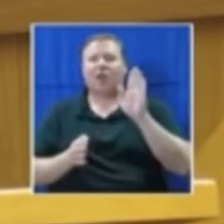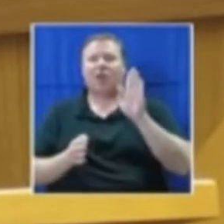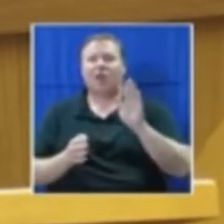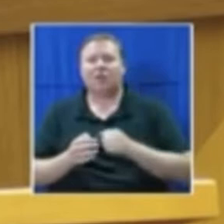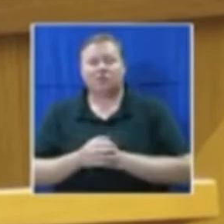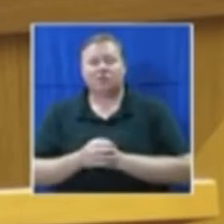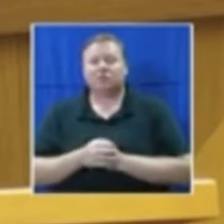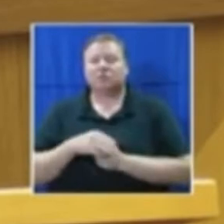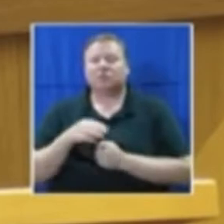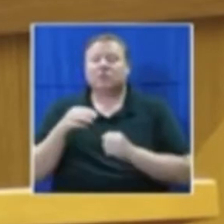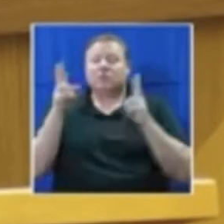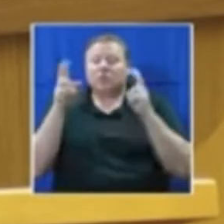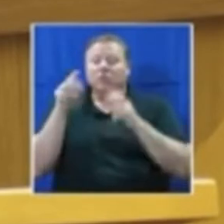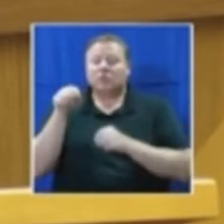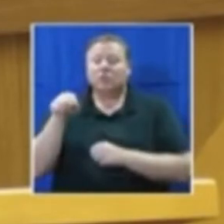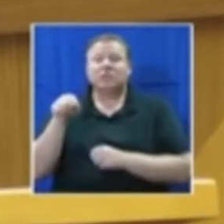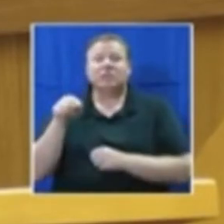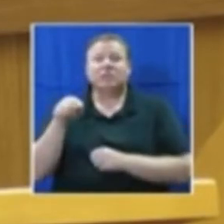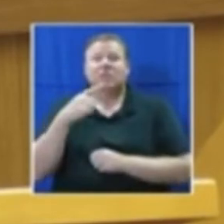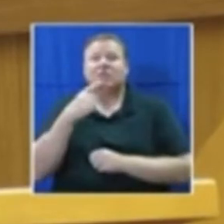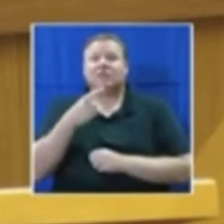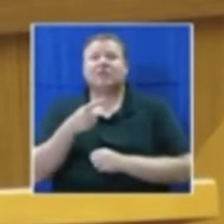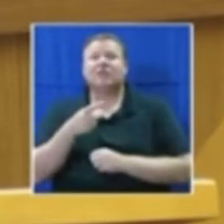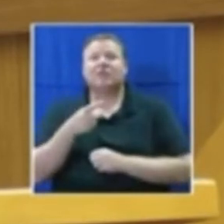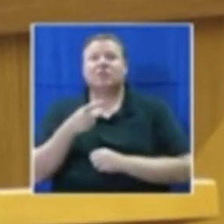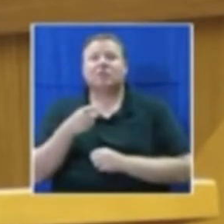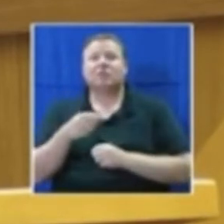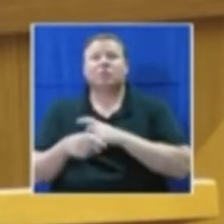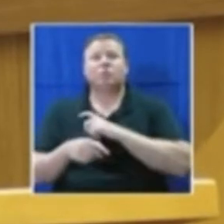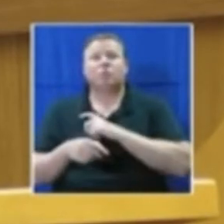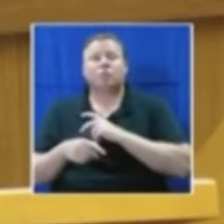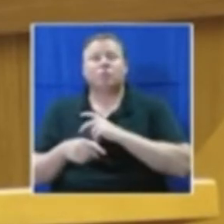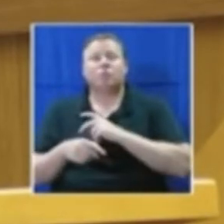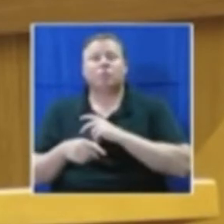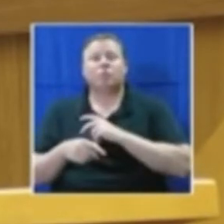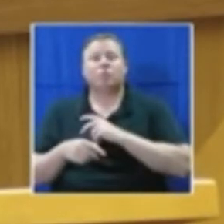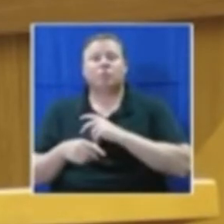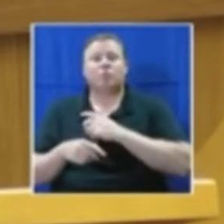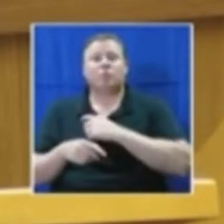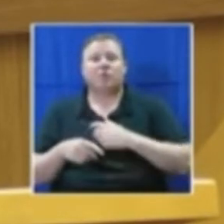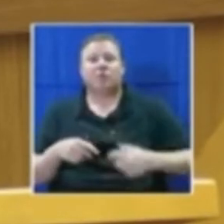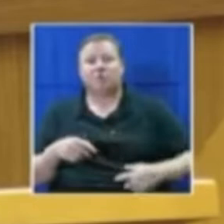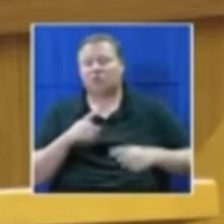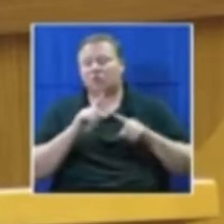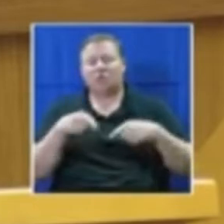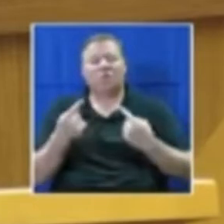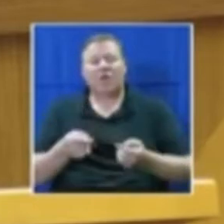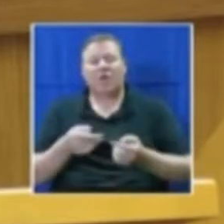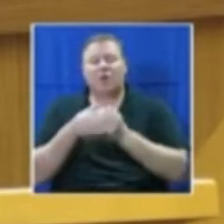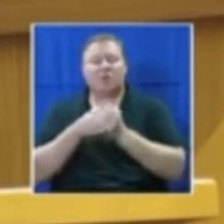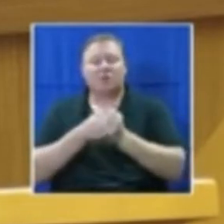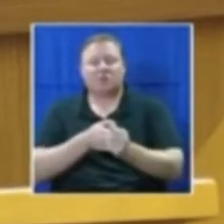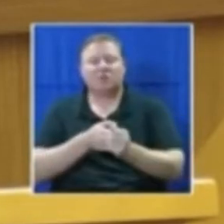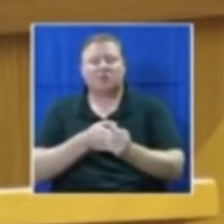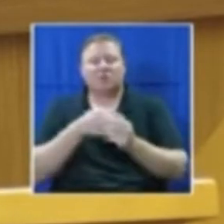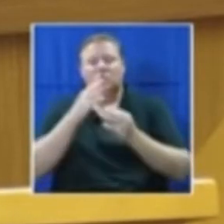that issue because I said to the president, you cannot lead this program against gender-based